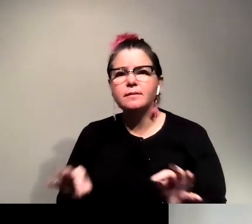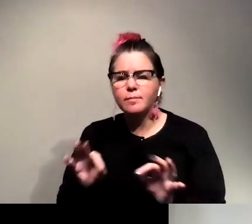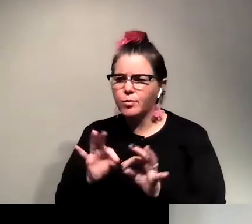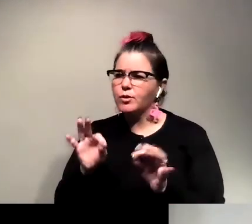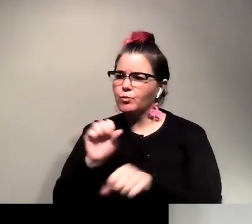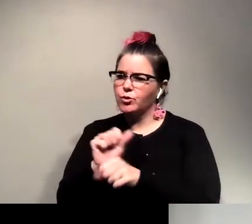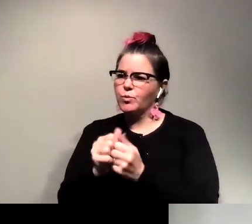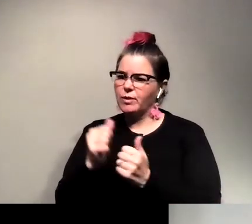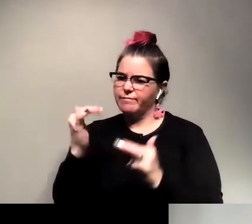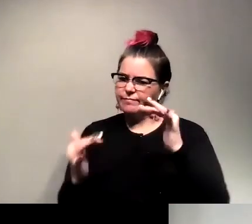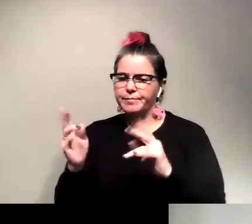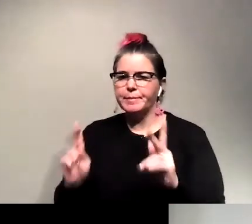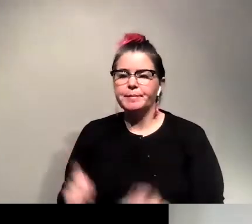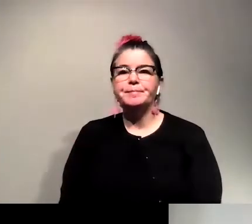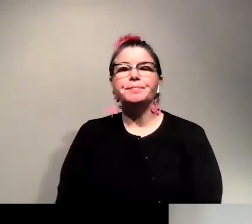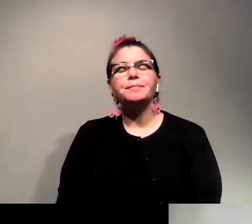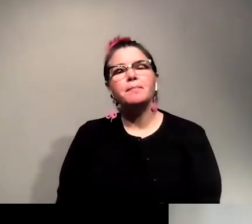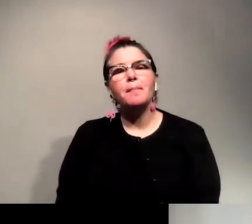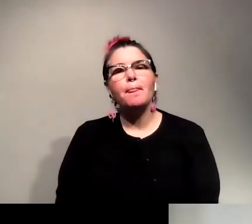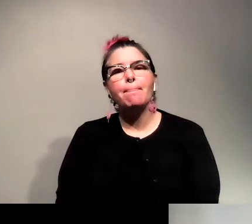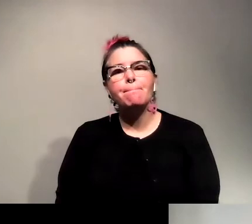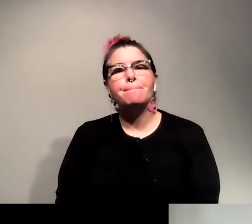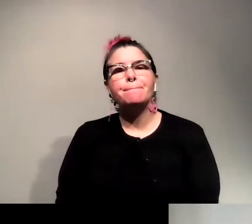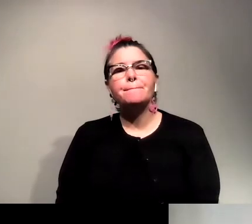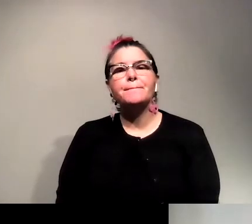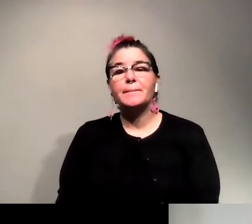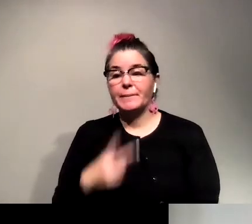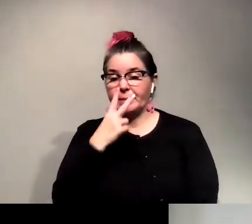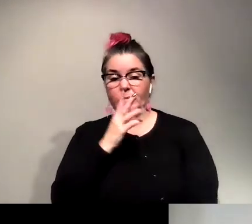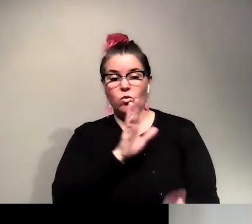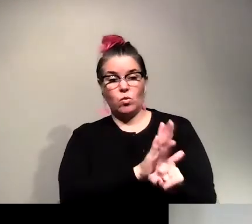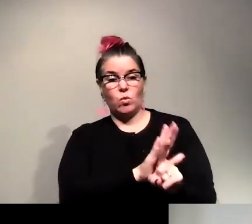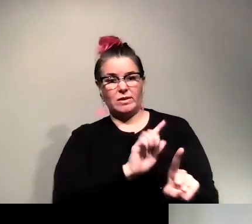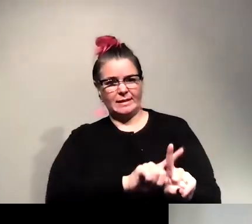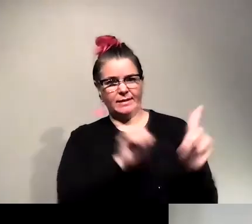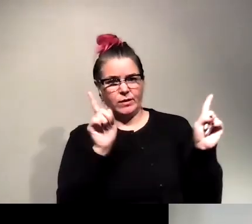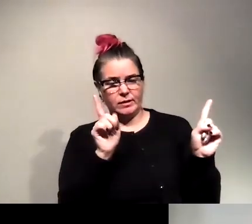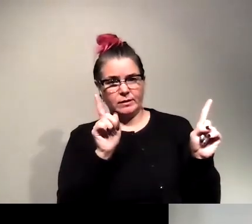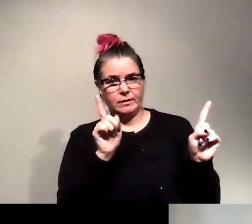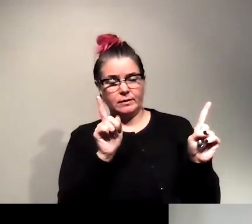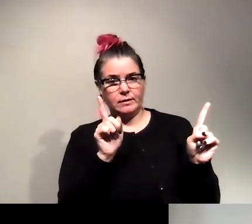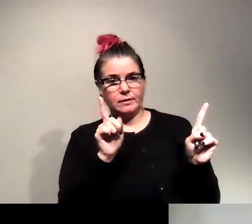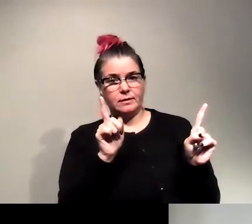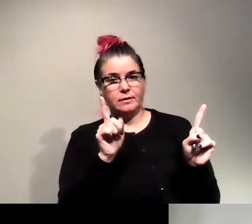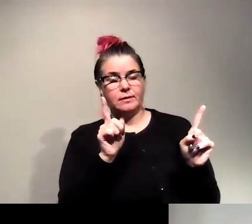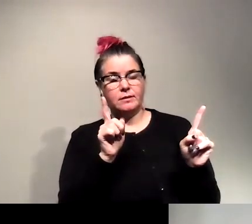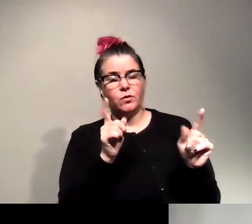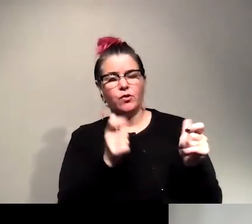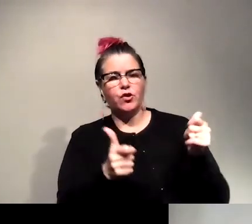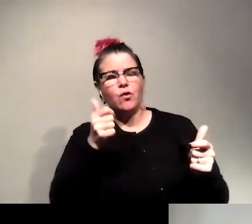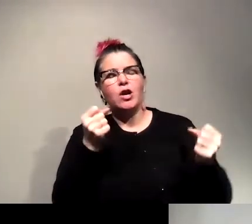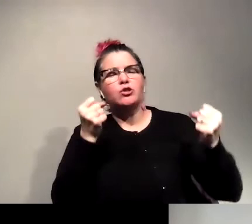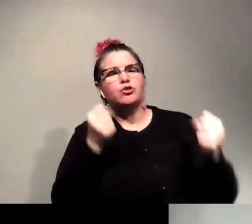backgrounds. So I think really seeing your difference, right, as one of your greatest strengths. And I know it's